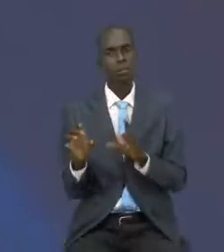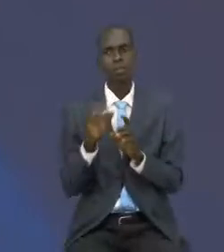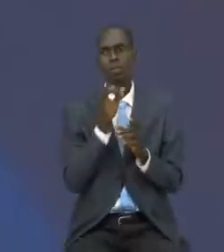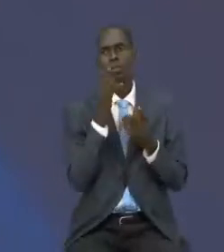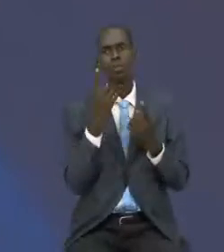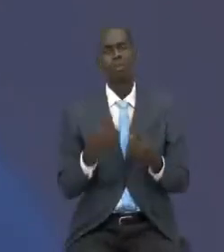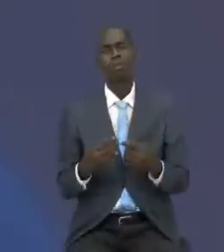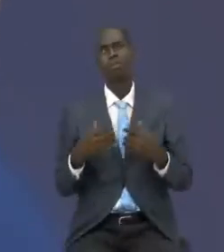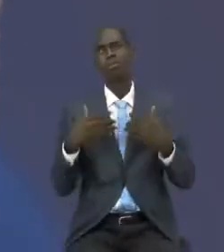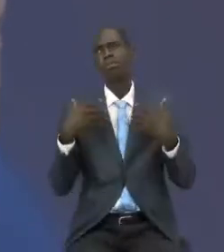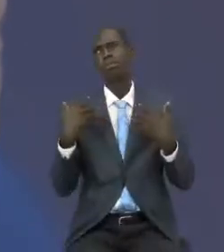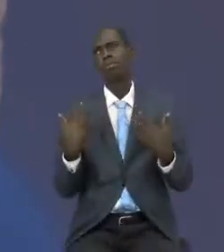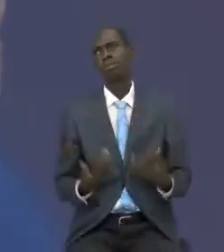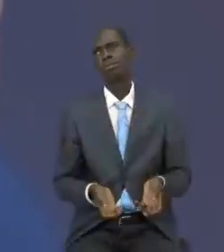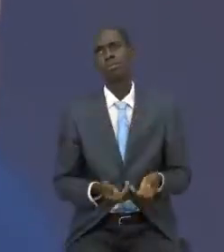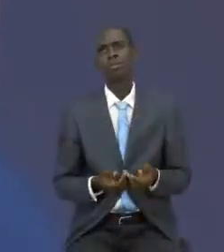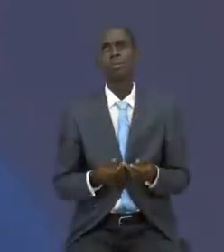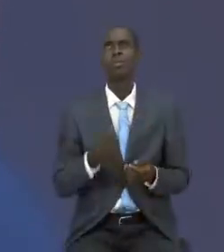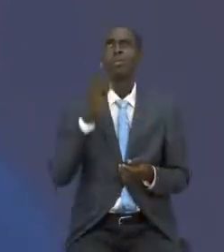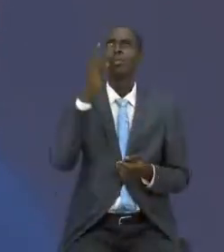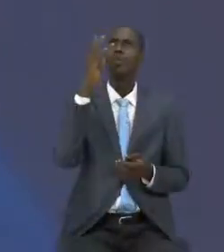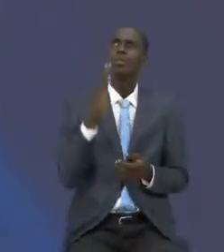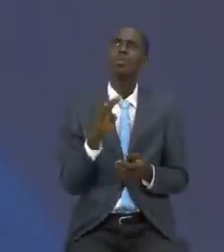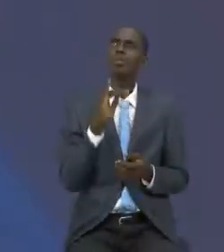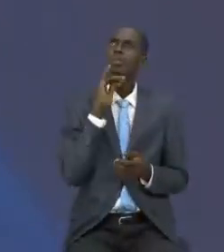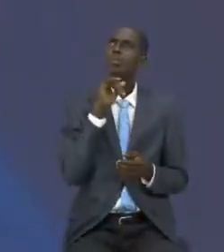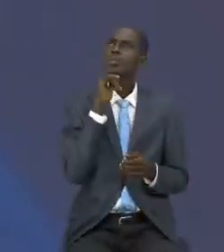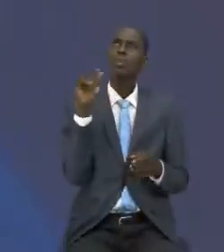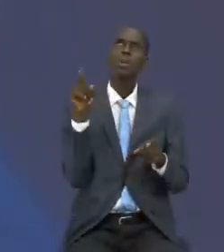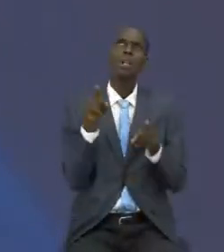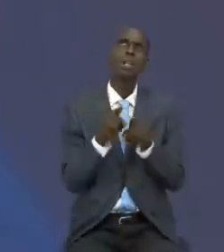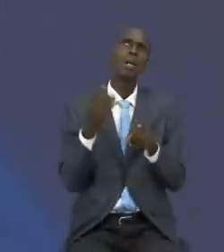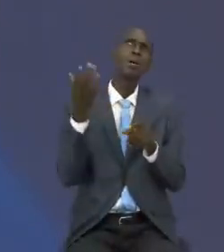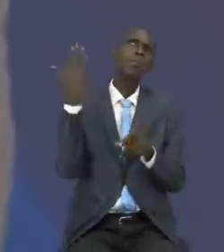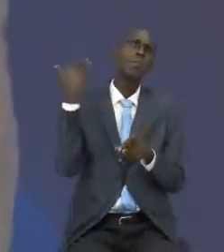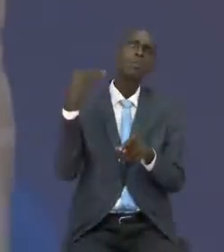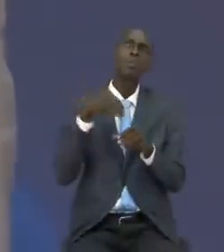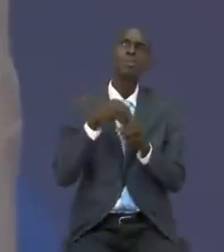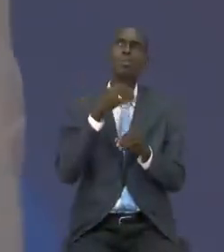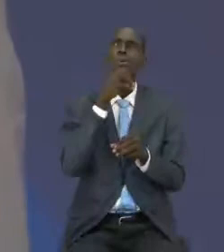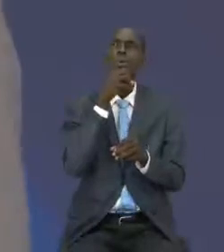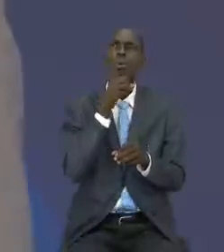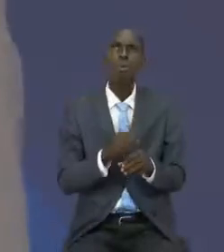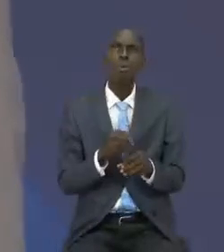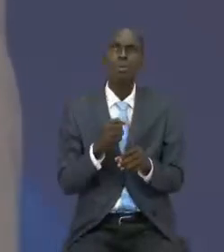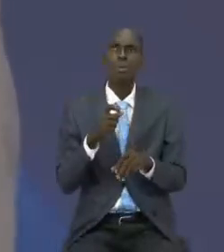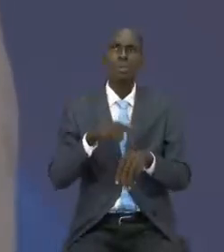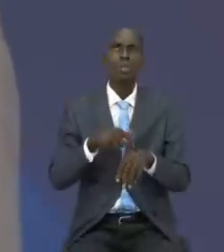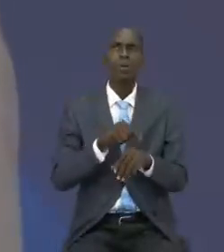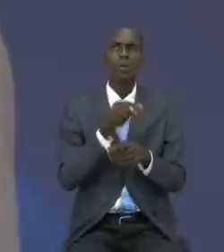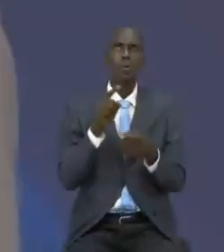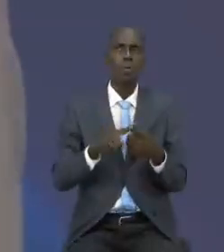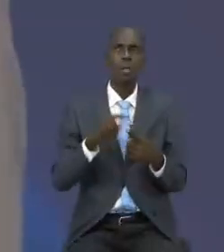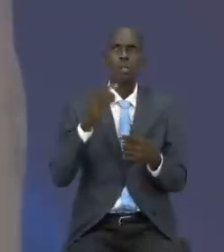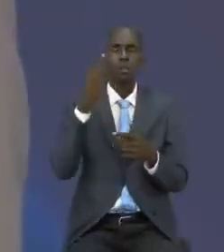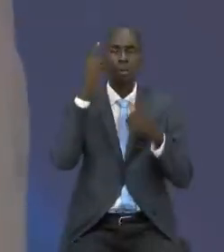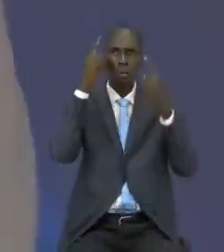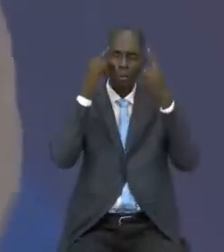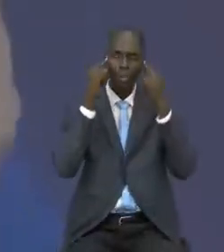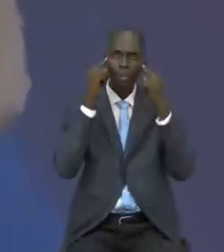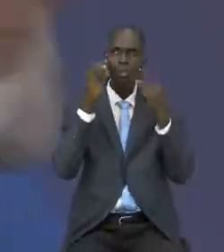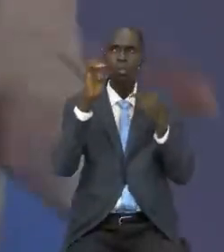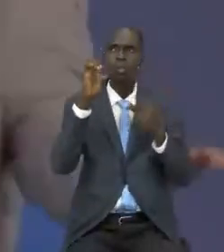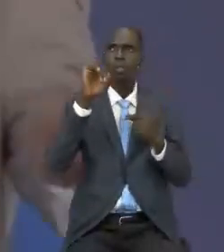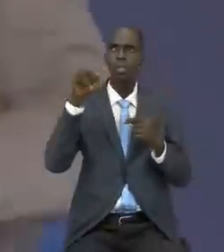they say, God is not like he used to be in the good olden days. When Moses fasted, when Elijah fasted, when Christ